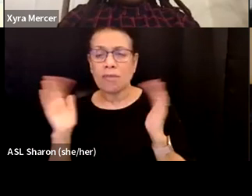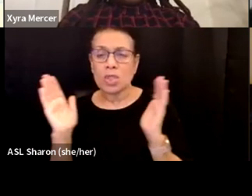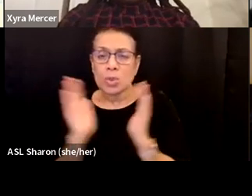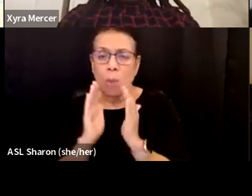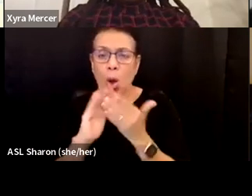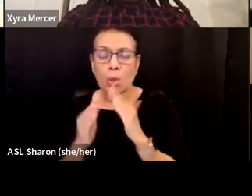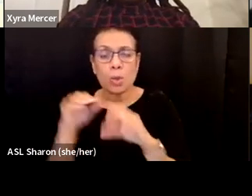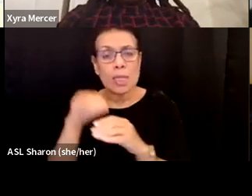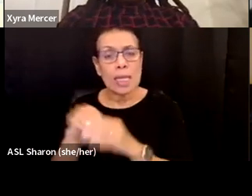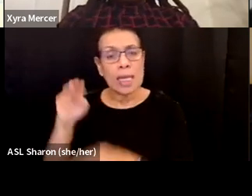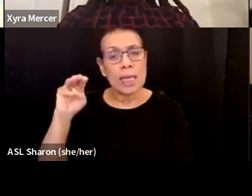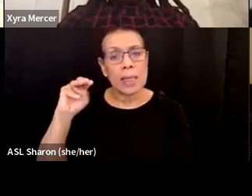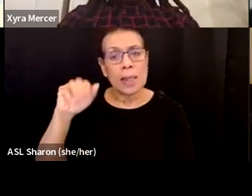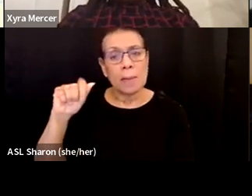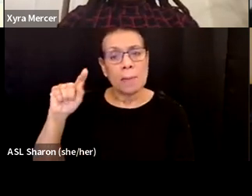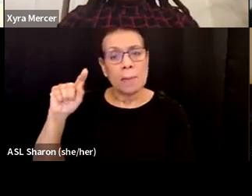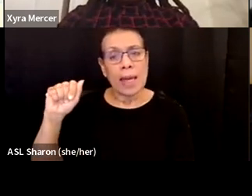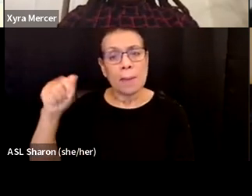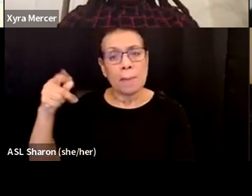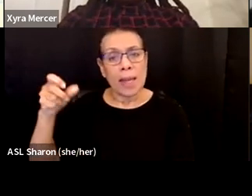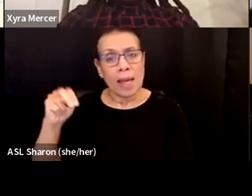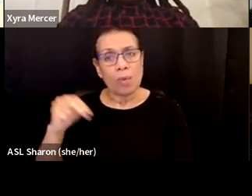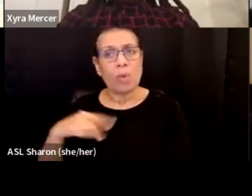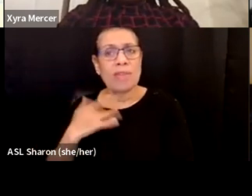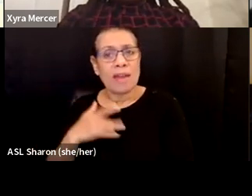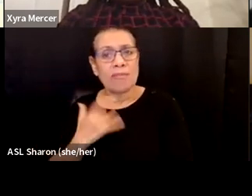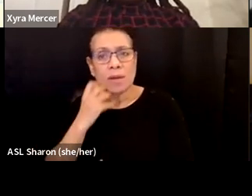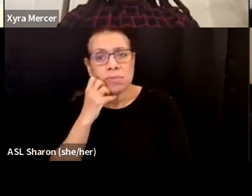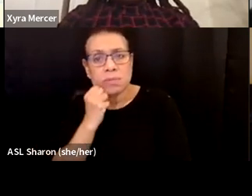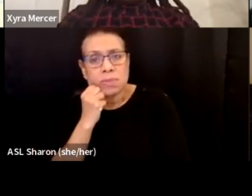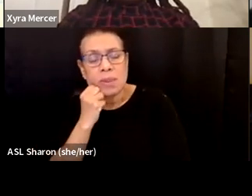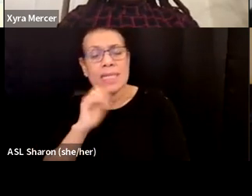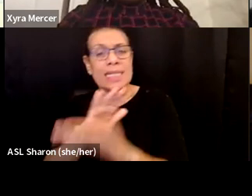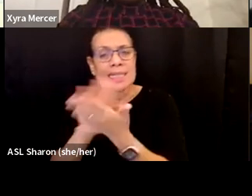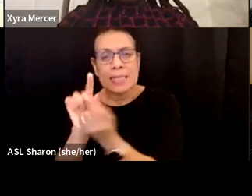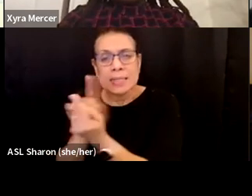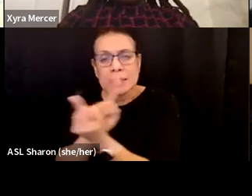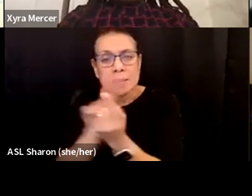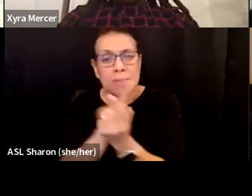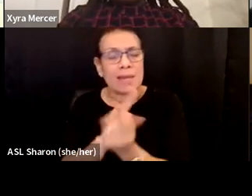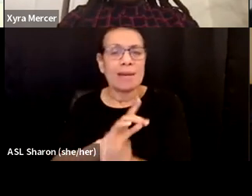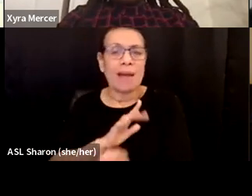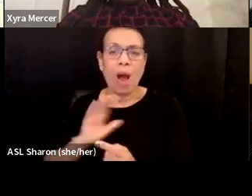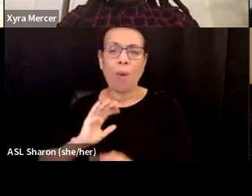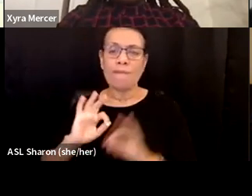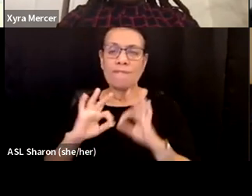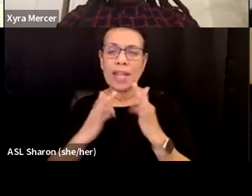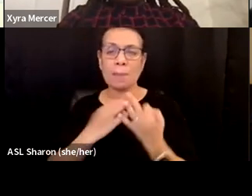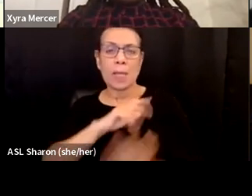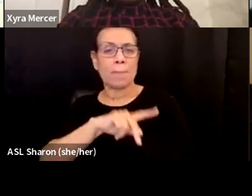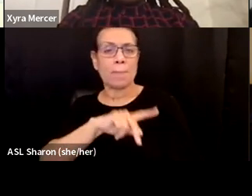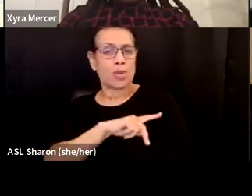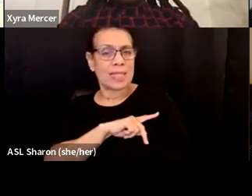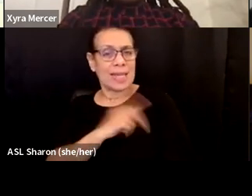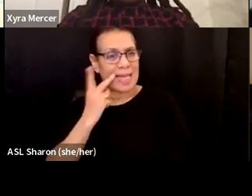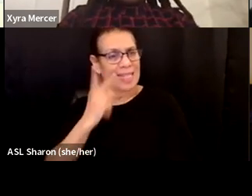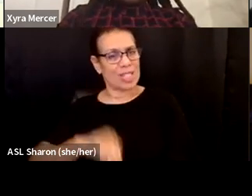matapan where families can feel loved and cared for it is great getting to know our wonderful shaw families on a personal level and watching